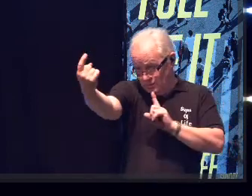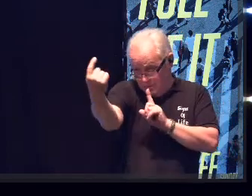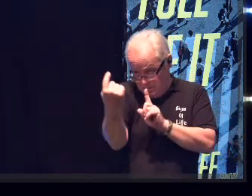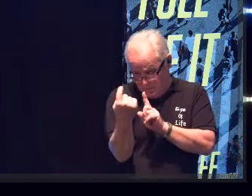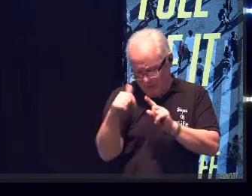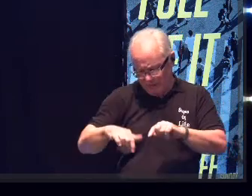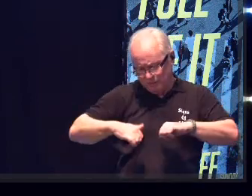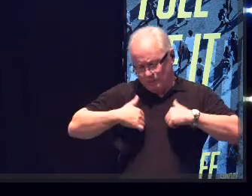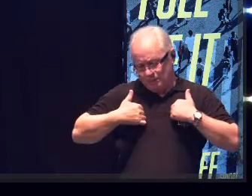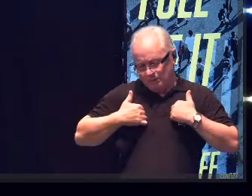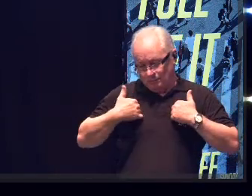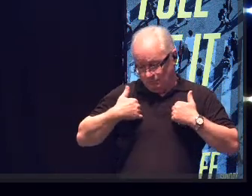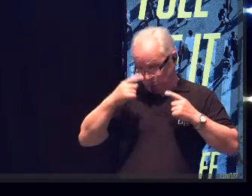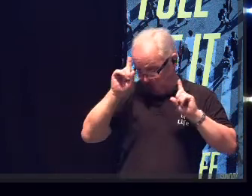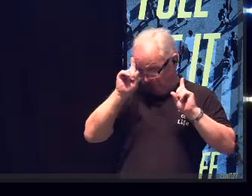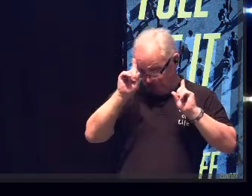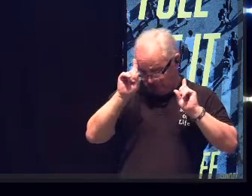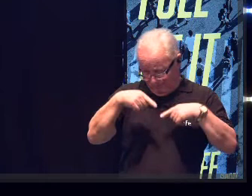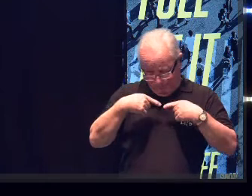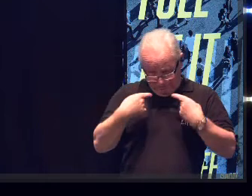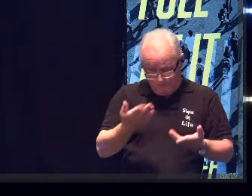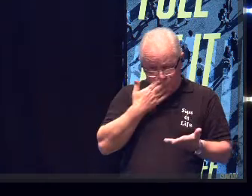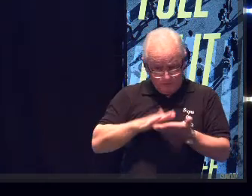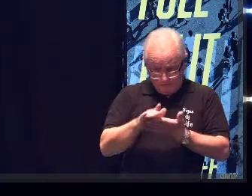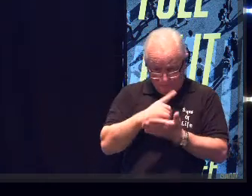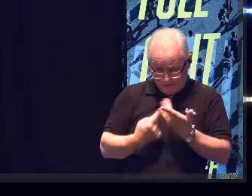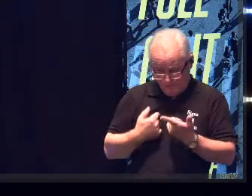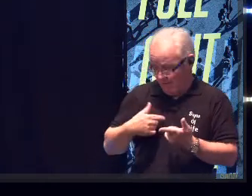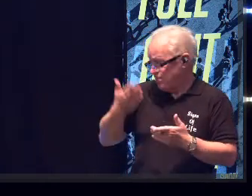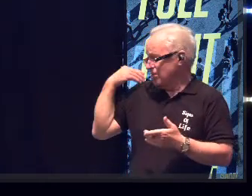and you haven't been able to forgive yourself for something that you did, or said,